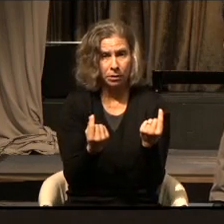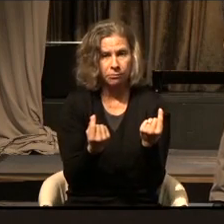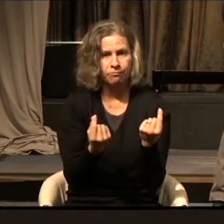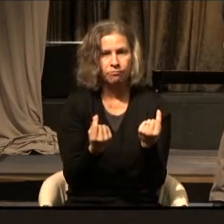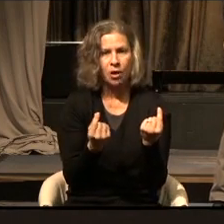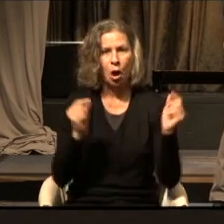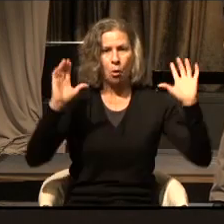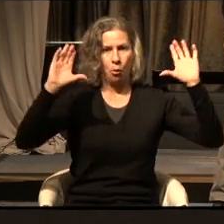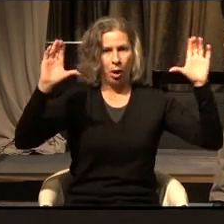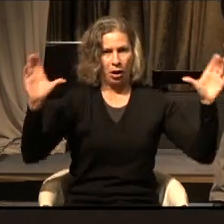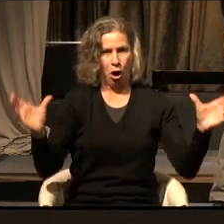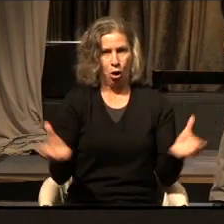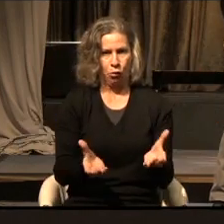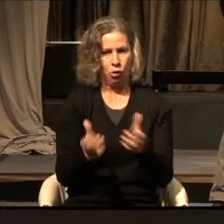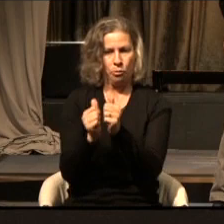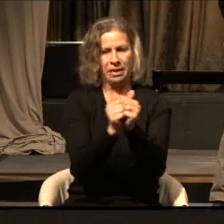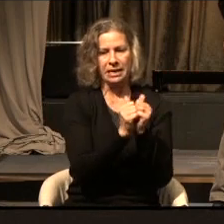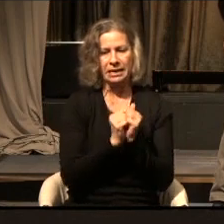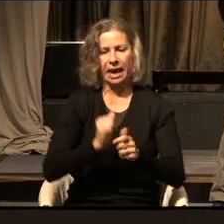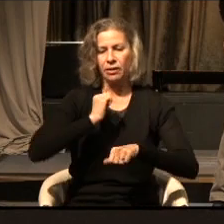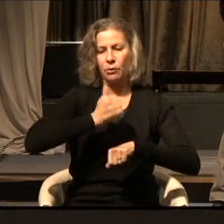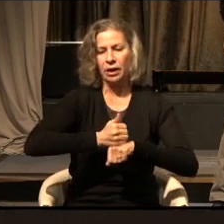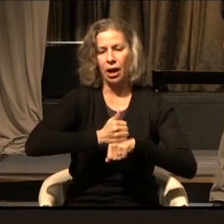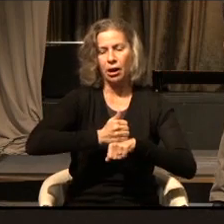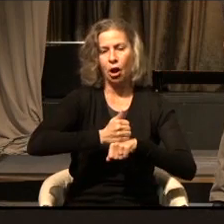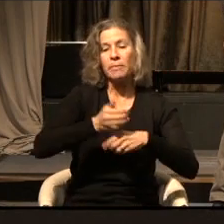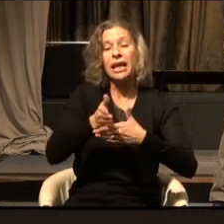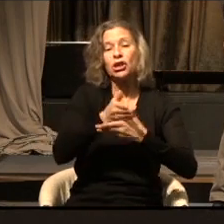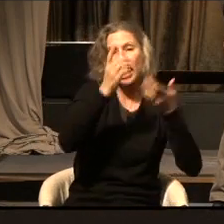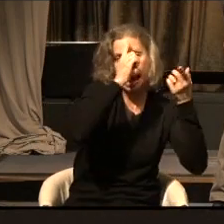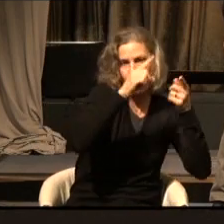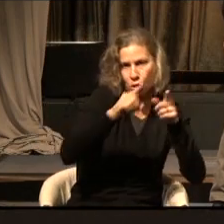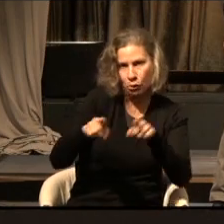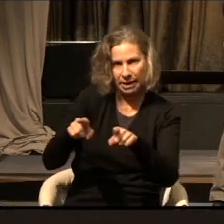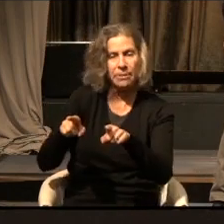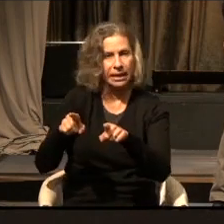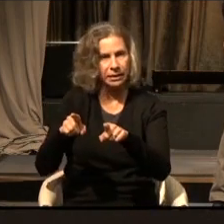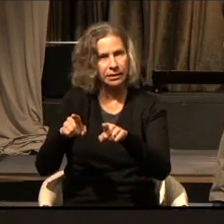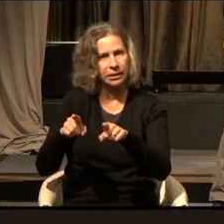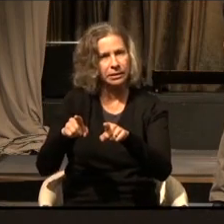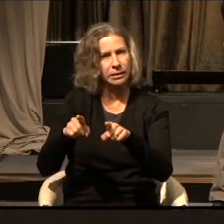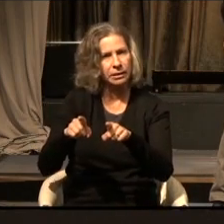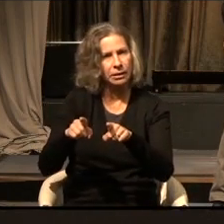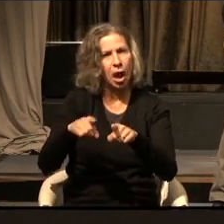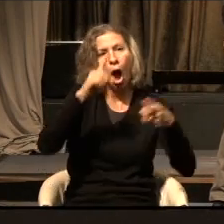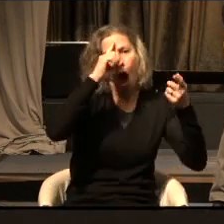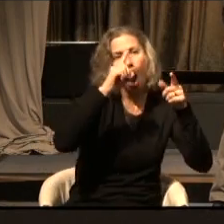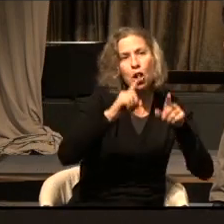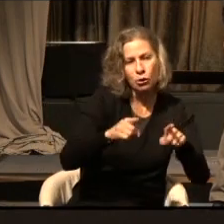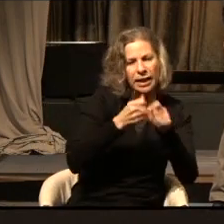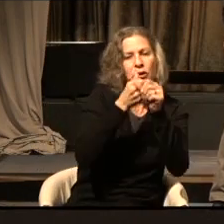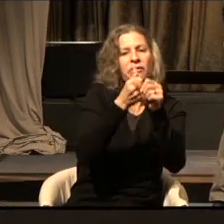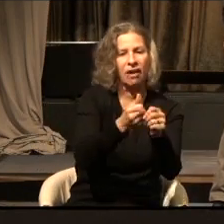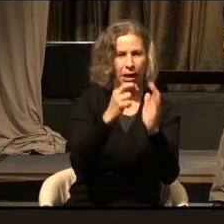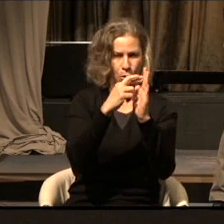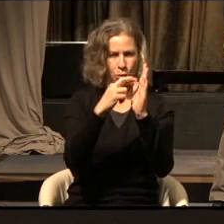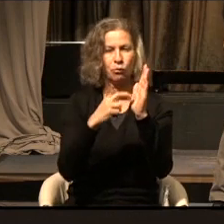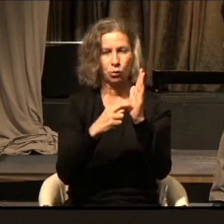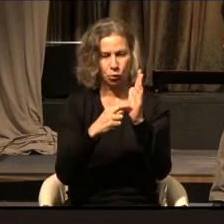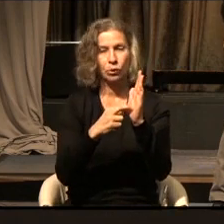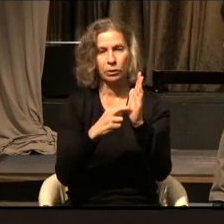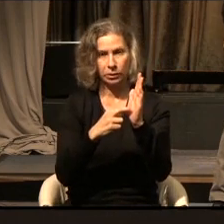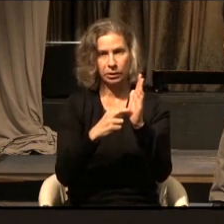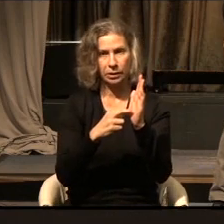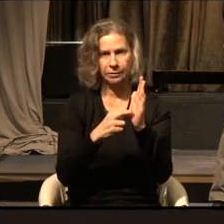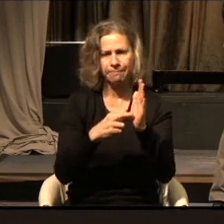group, we develop what we call shared agreements, sort of precepts that we're going to agree to abide by as we